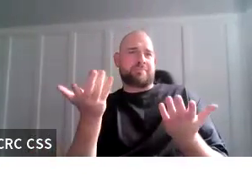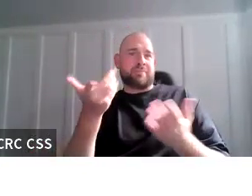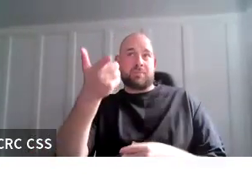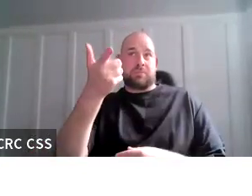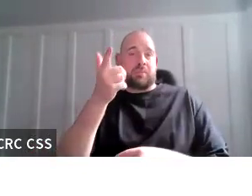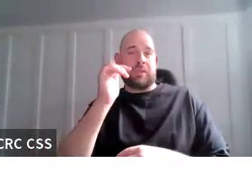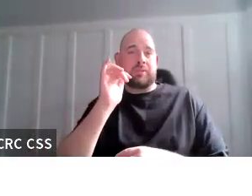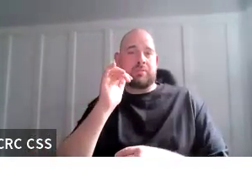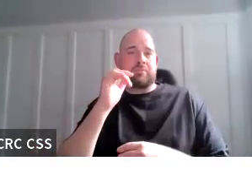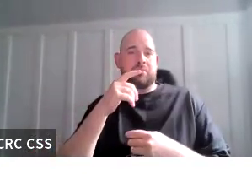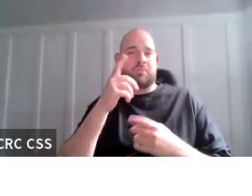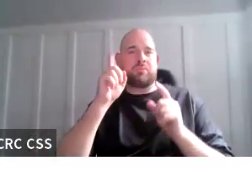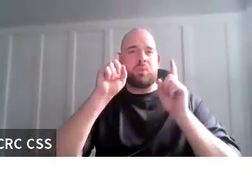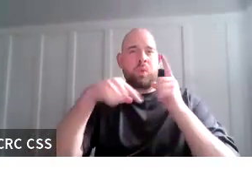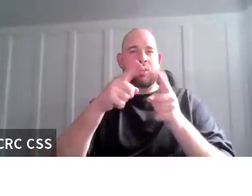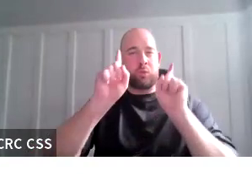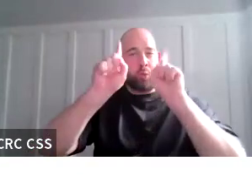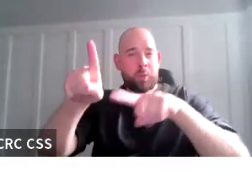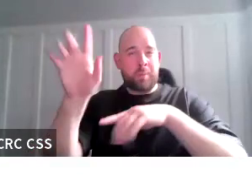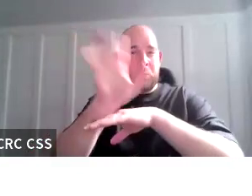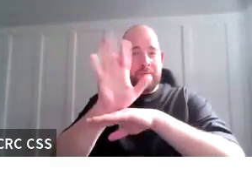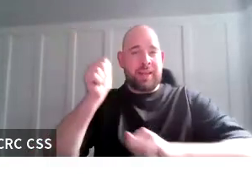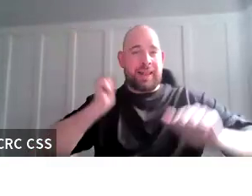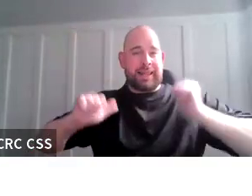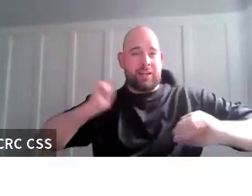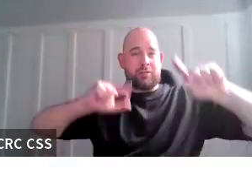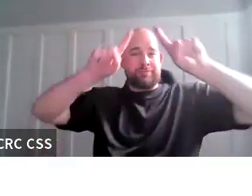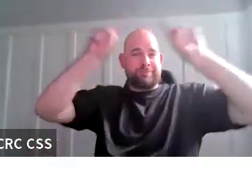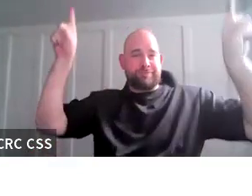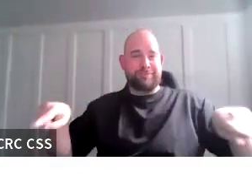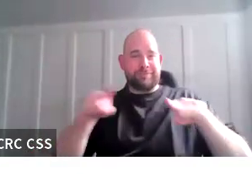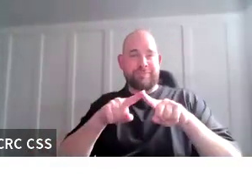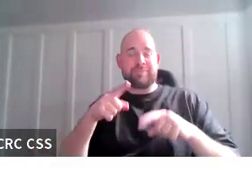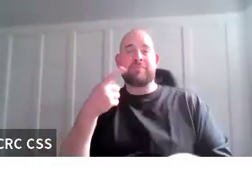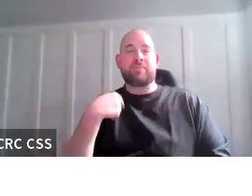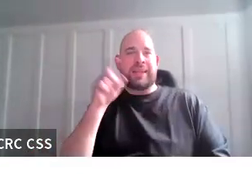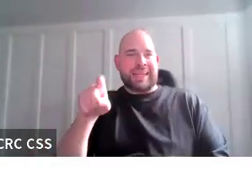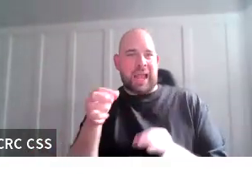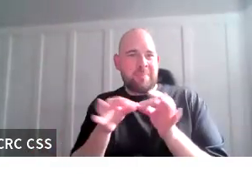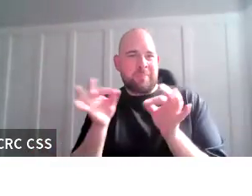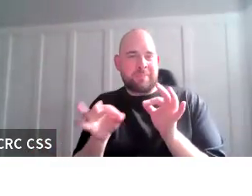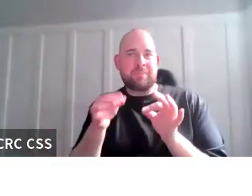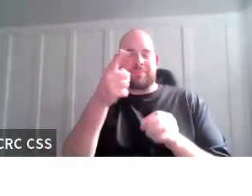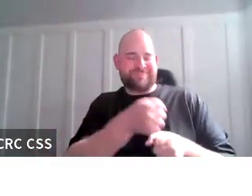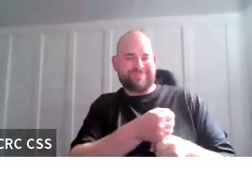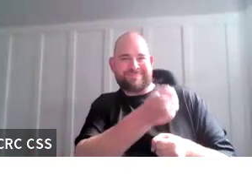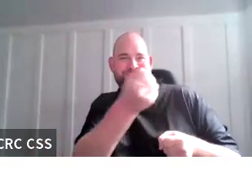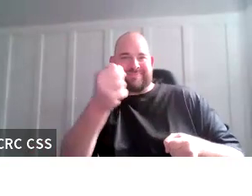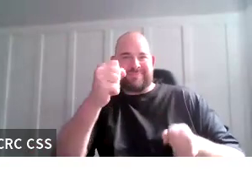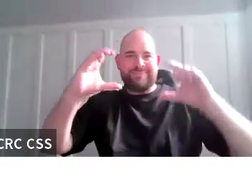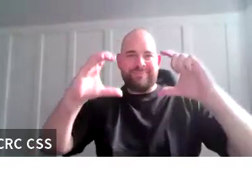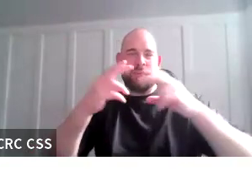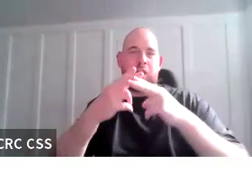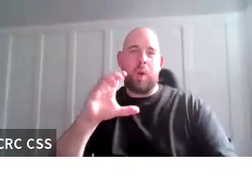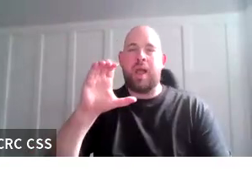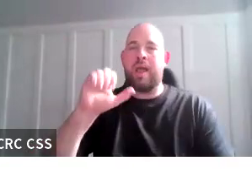All right, as far as captioning devices, there are some others out there. Typically, when a deaf person wants to go to the